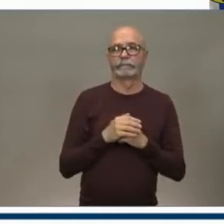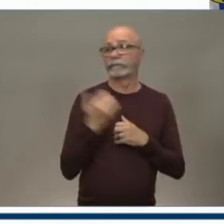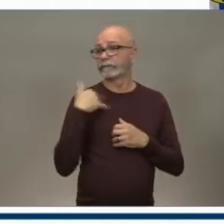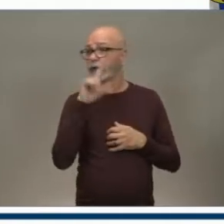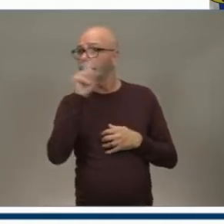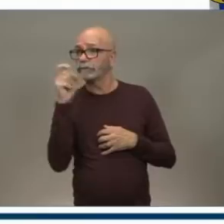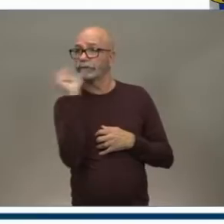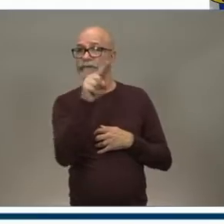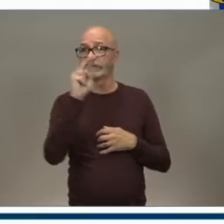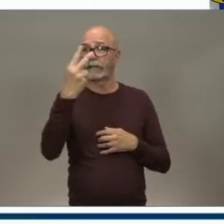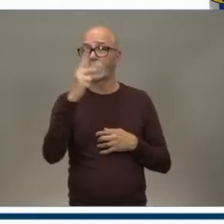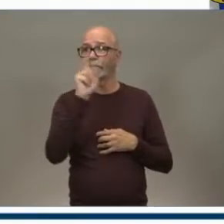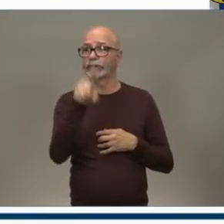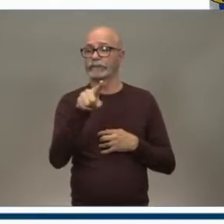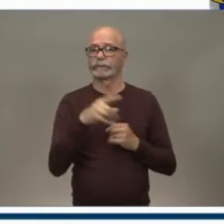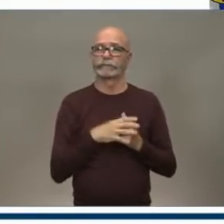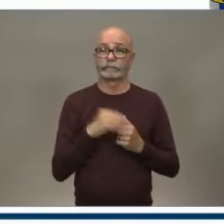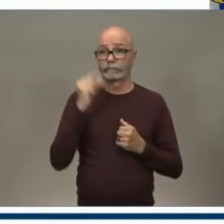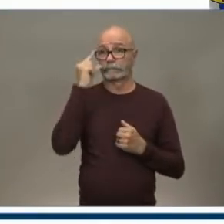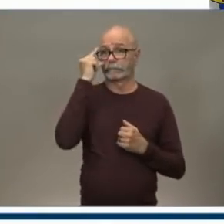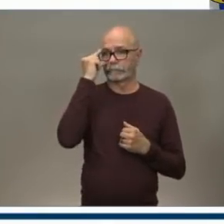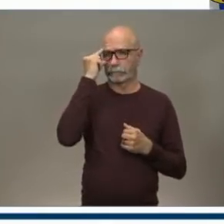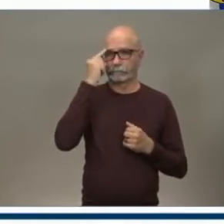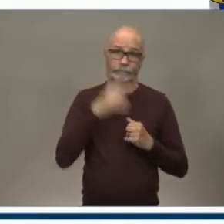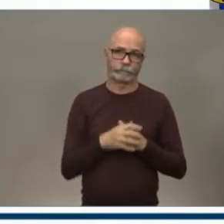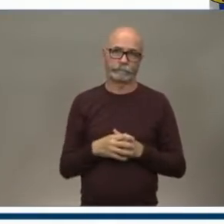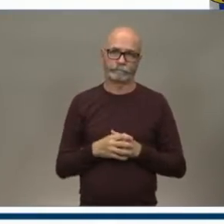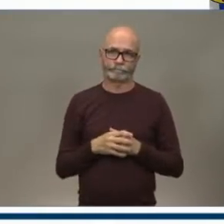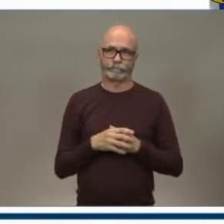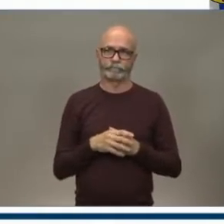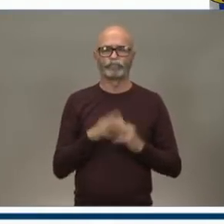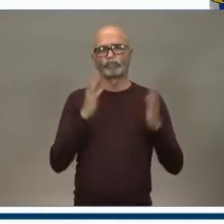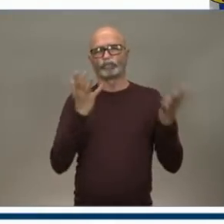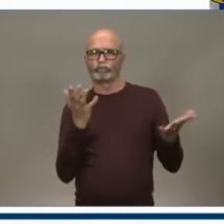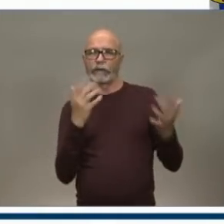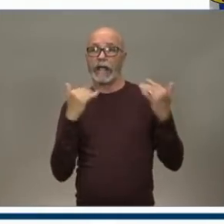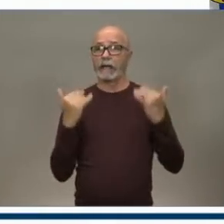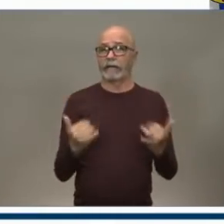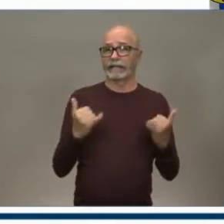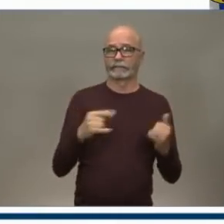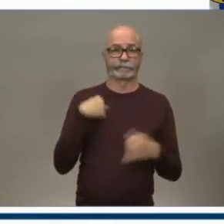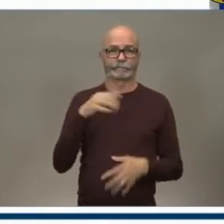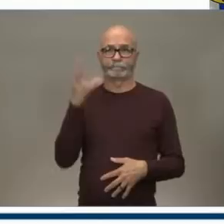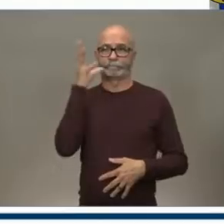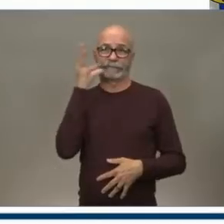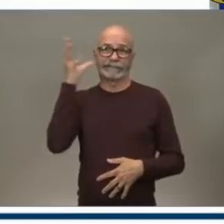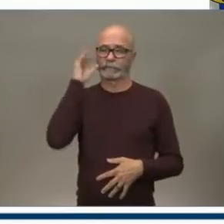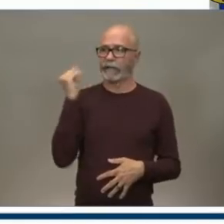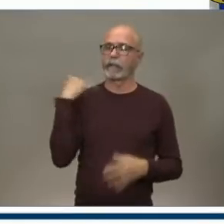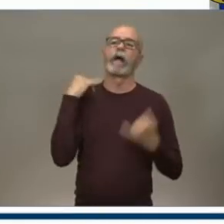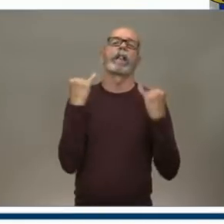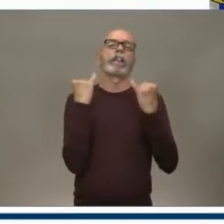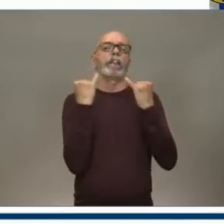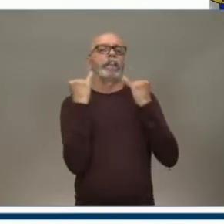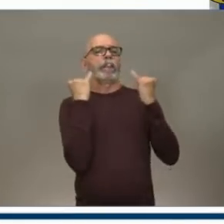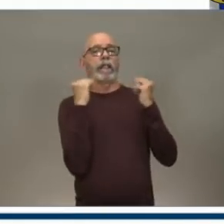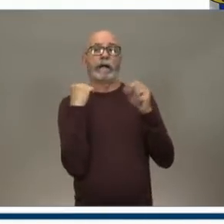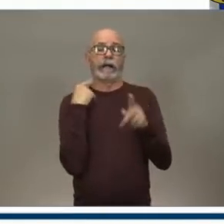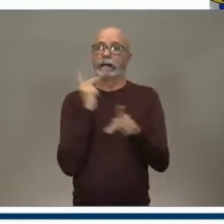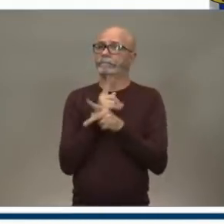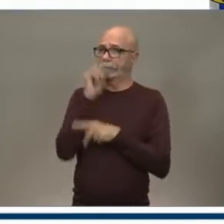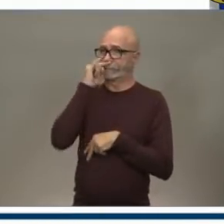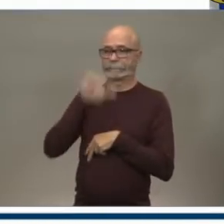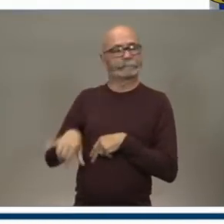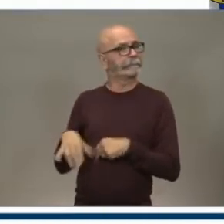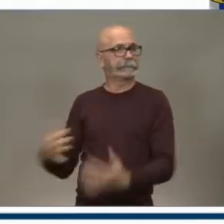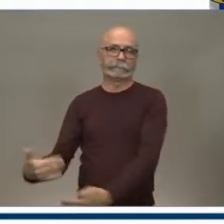would say to the parents who right now are keeping their kids home, and many say they're going to keep their kids home at least for